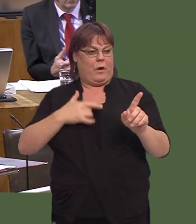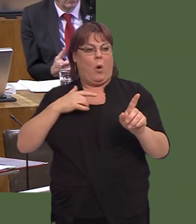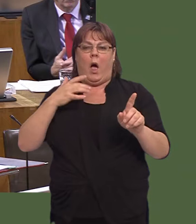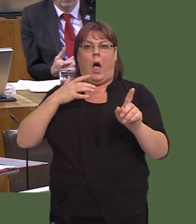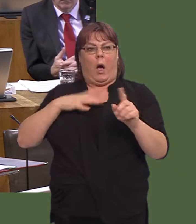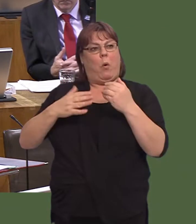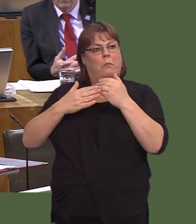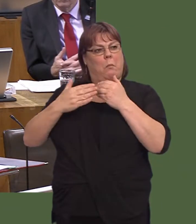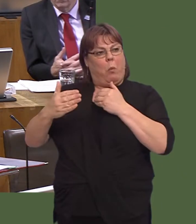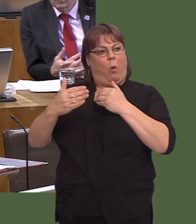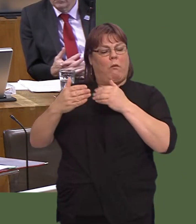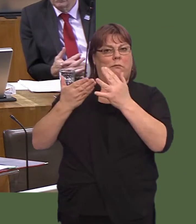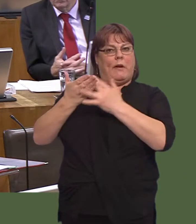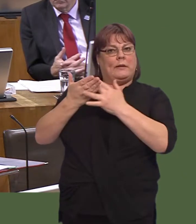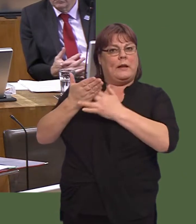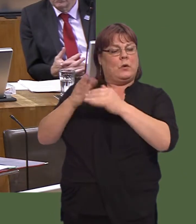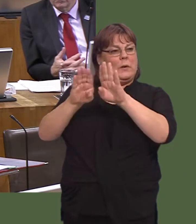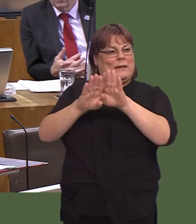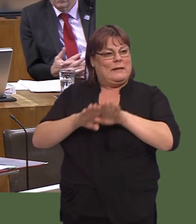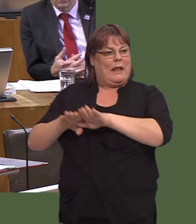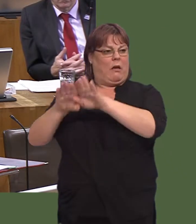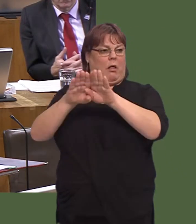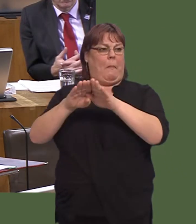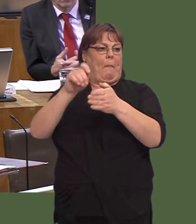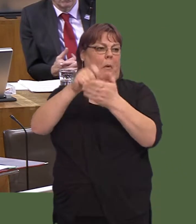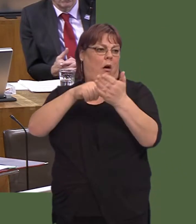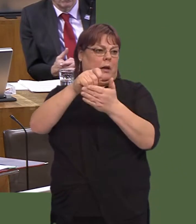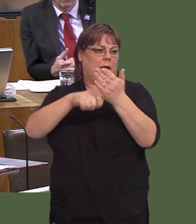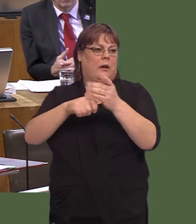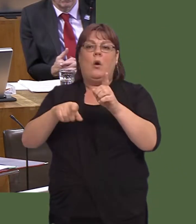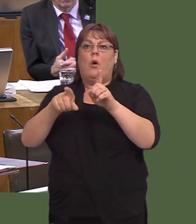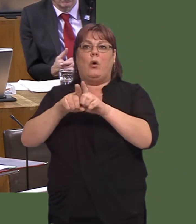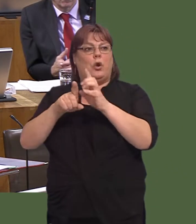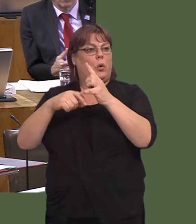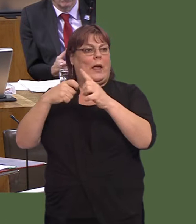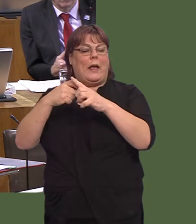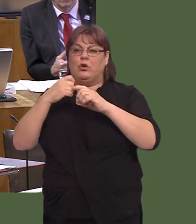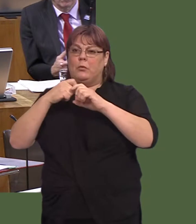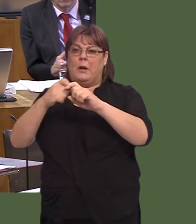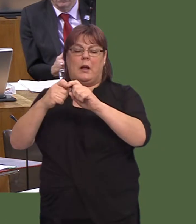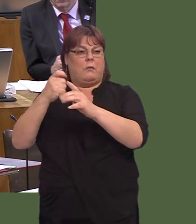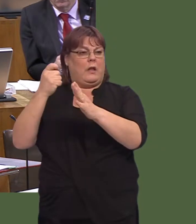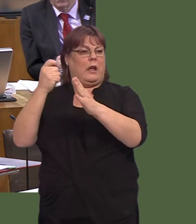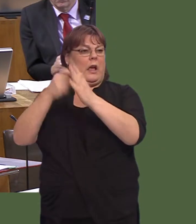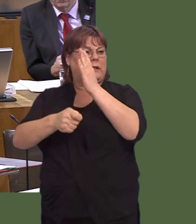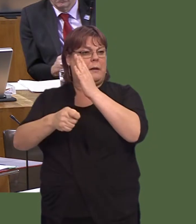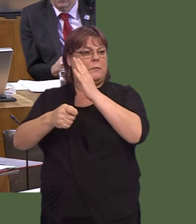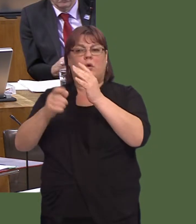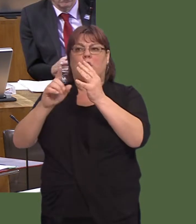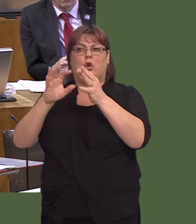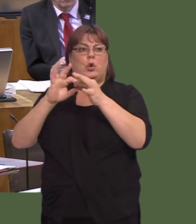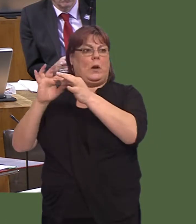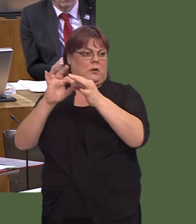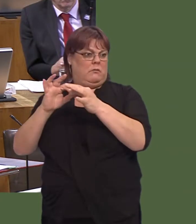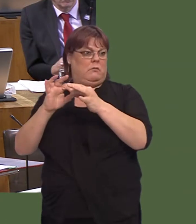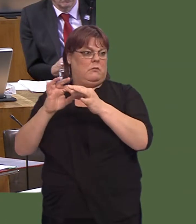full and unfettered access to the single market. We've agreed the same position. I also believe that the UK is best served by staying within the customs union. There will be